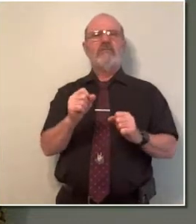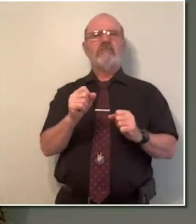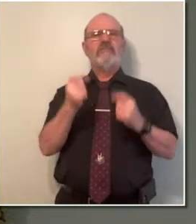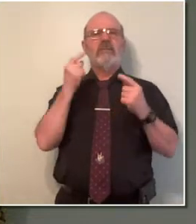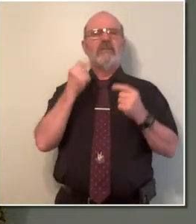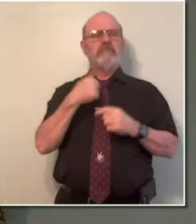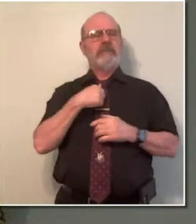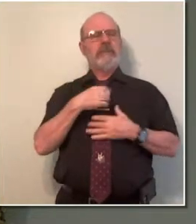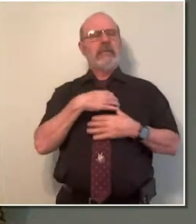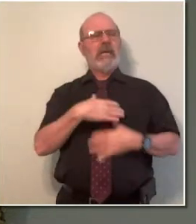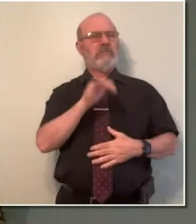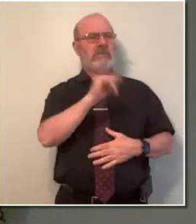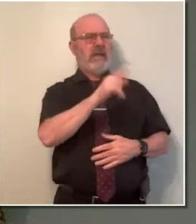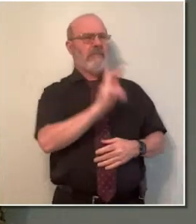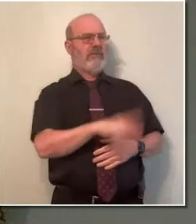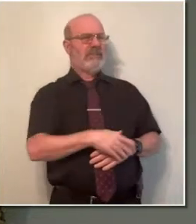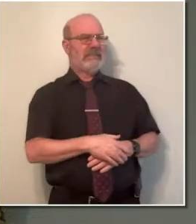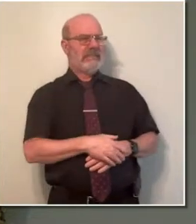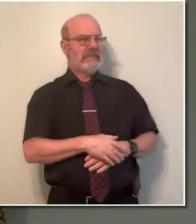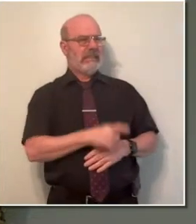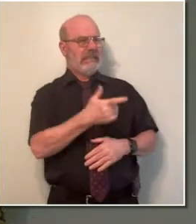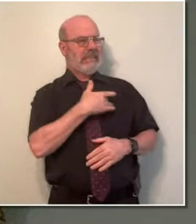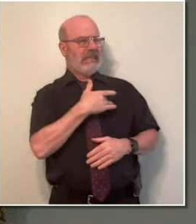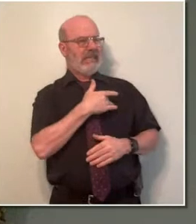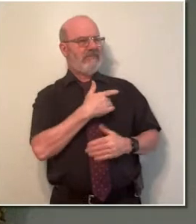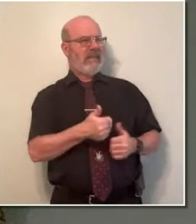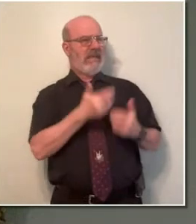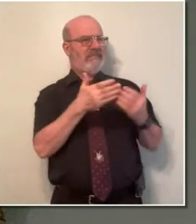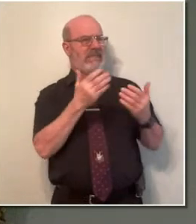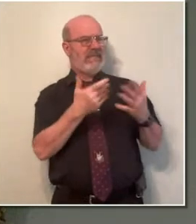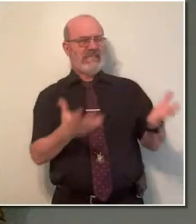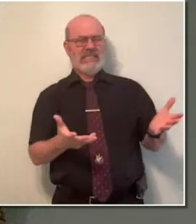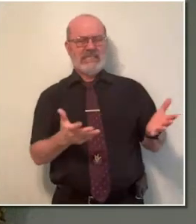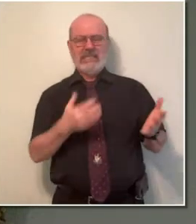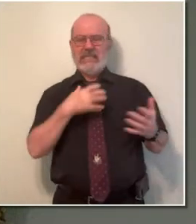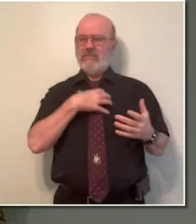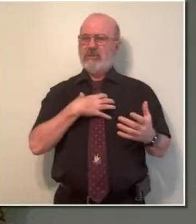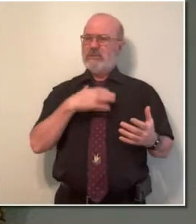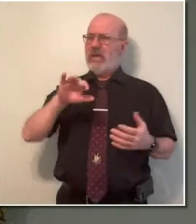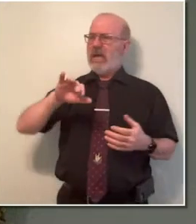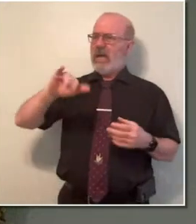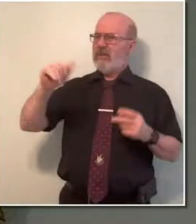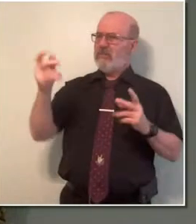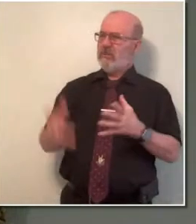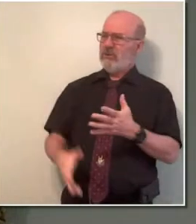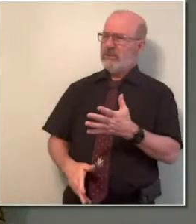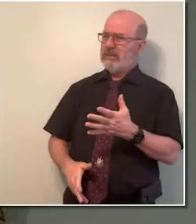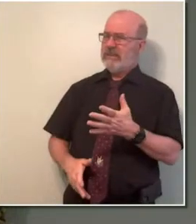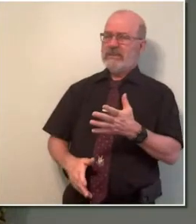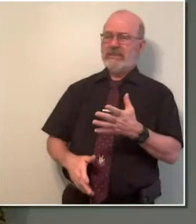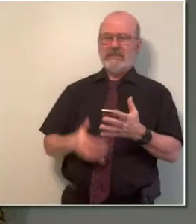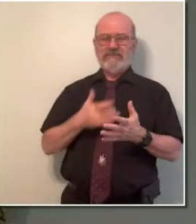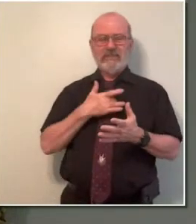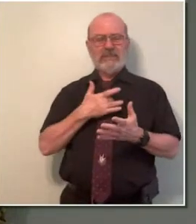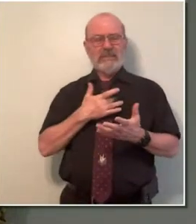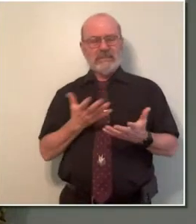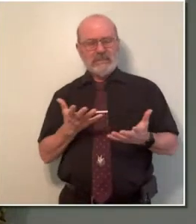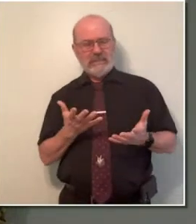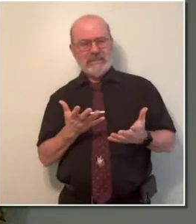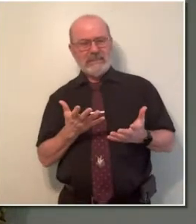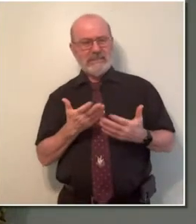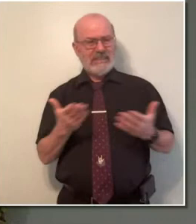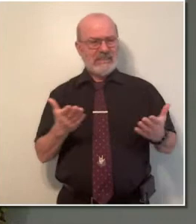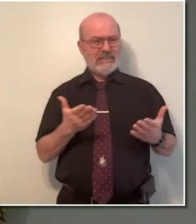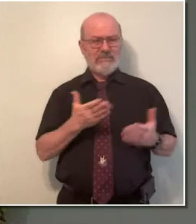I was that person? They seem to have life easier. I wish I could be someone else It just seems that things would be